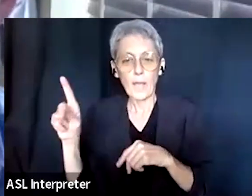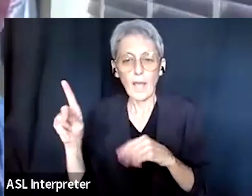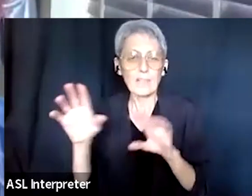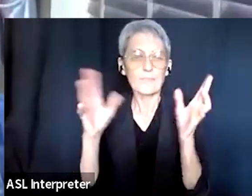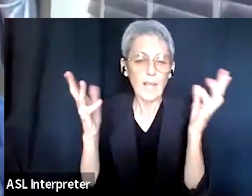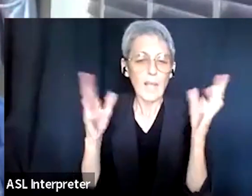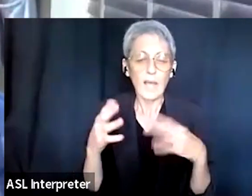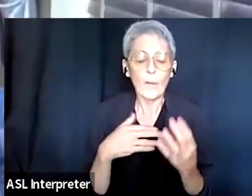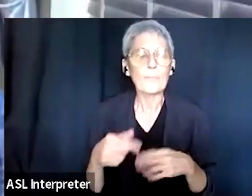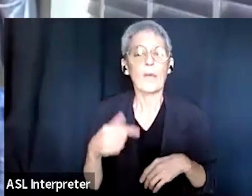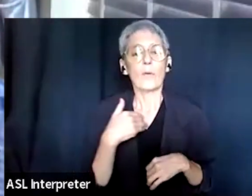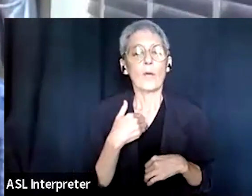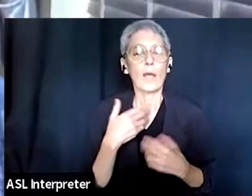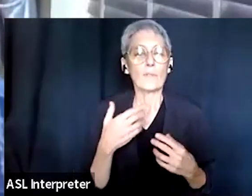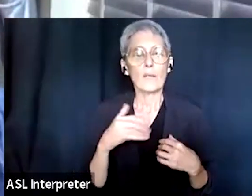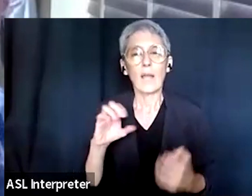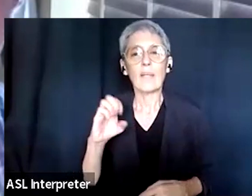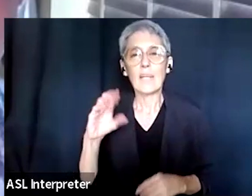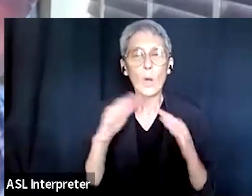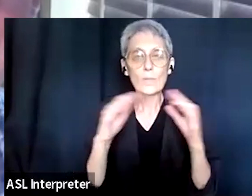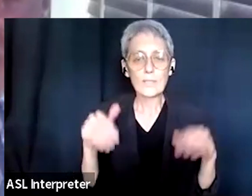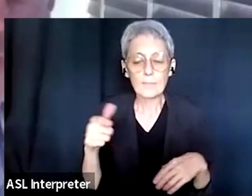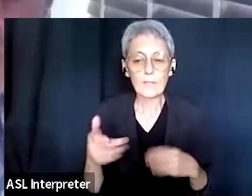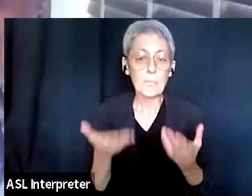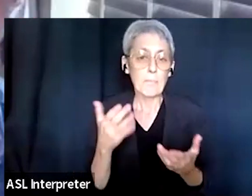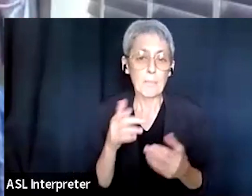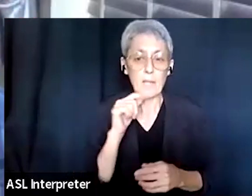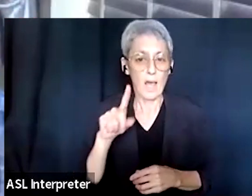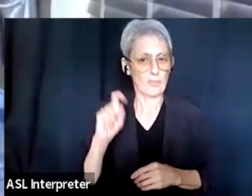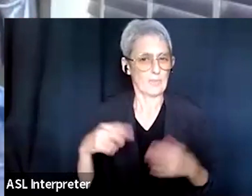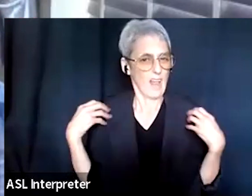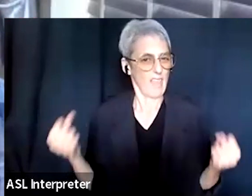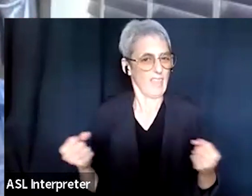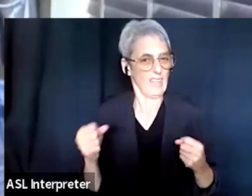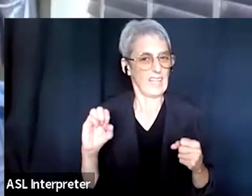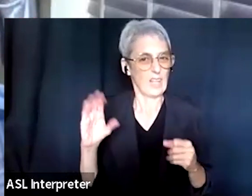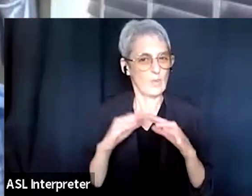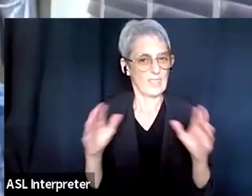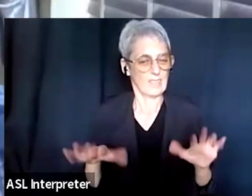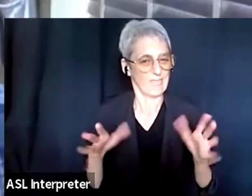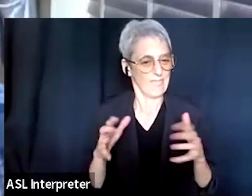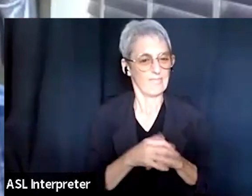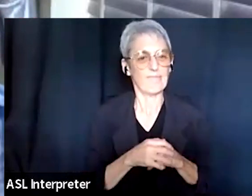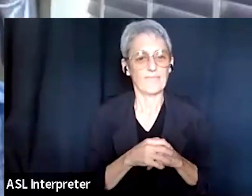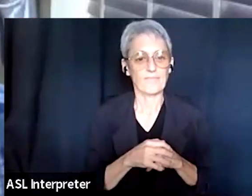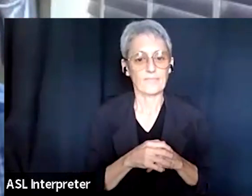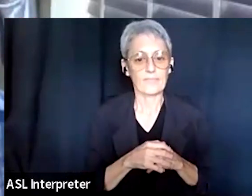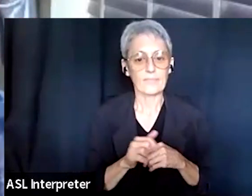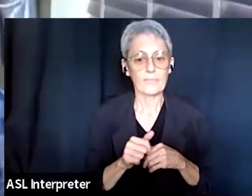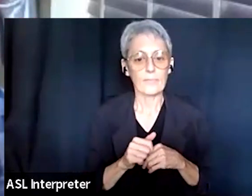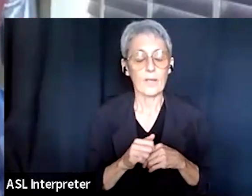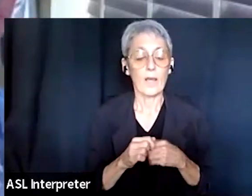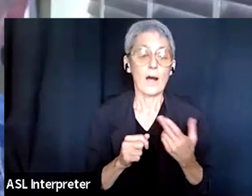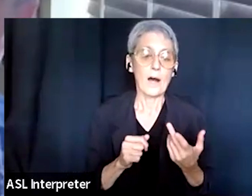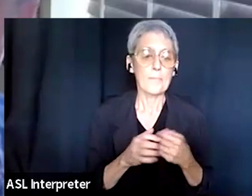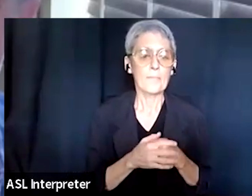of sort of ecosystem, but maybe not 100% healthy ecosystem. So we thought it was important